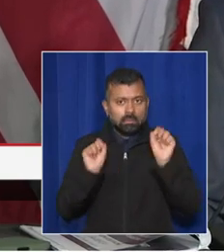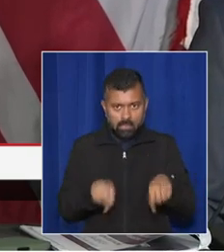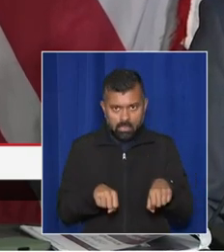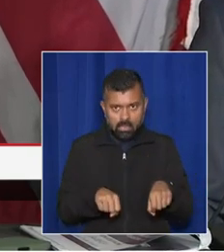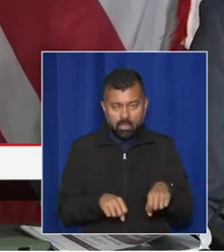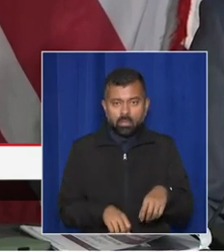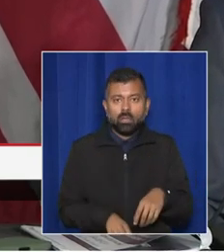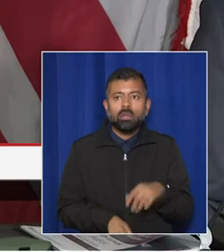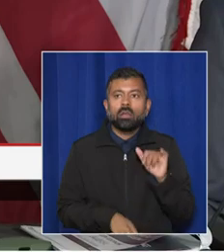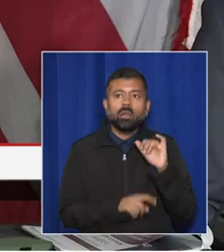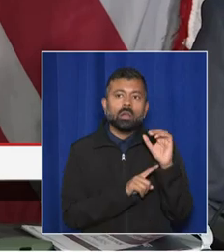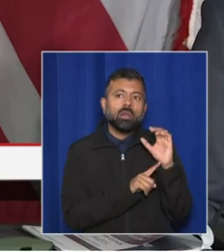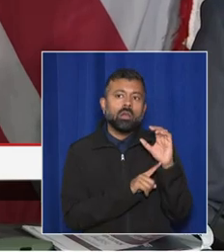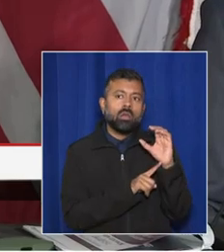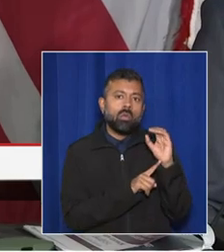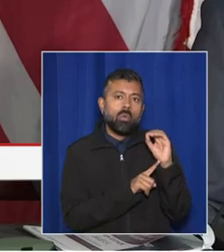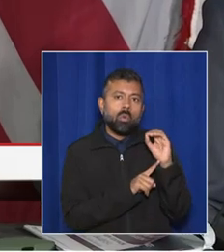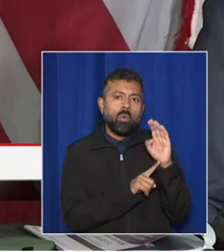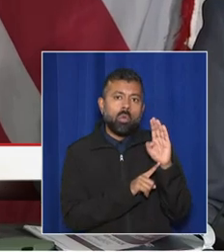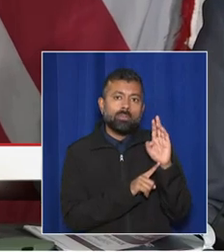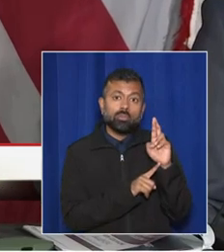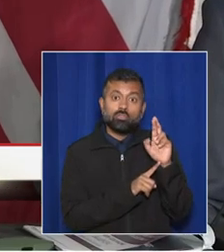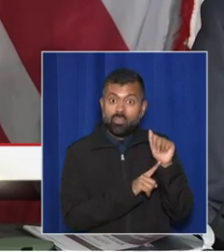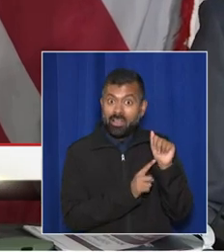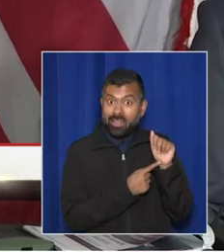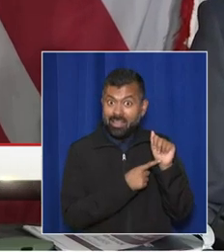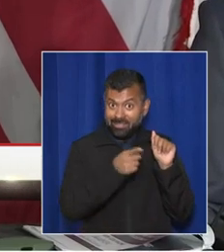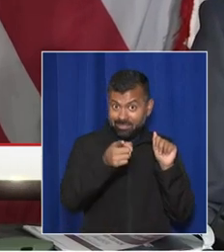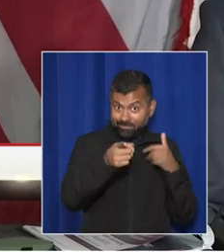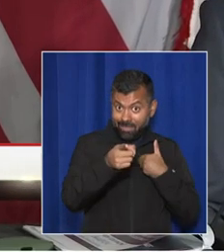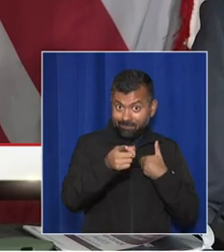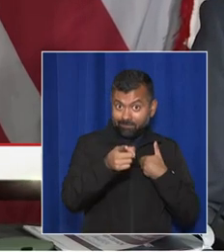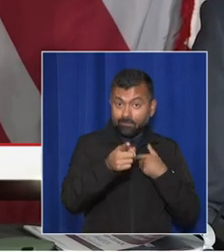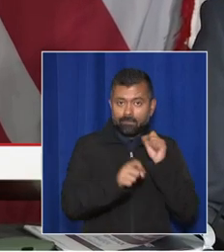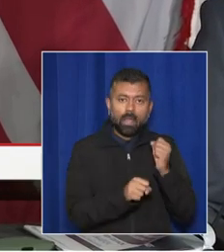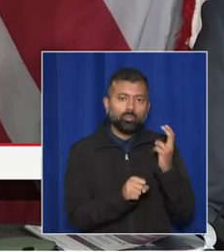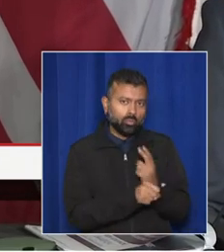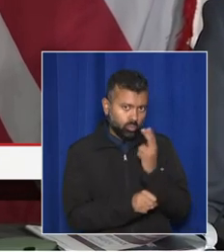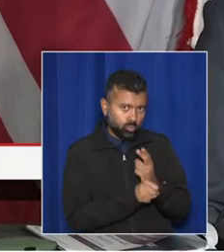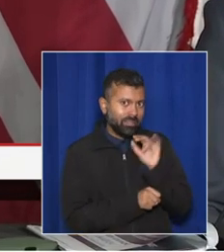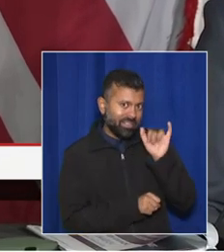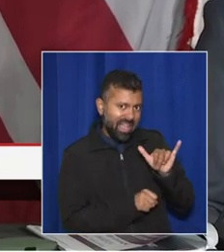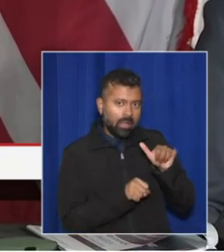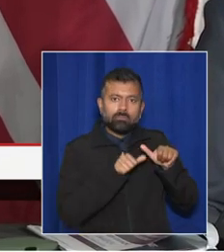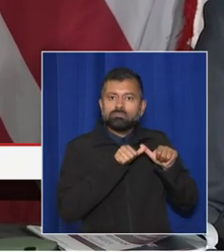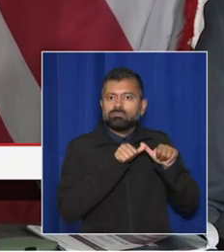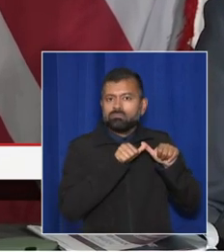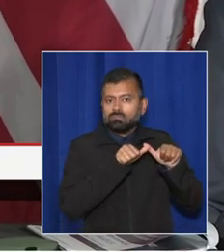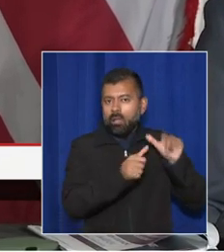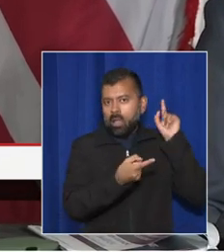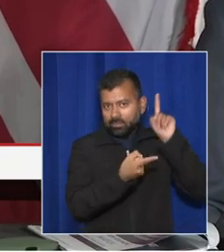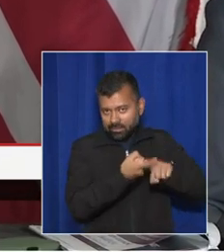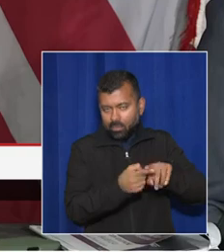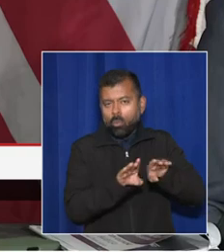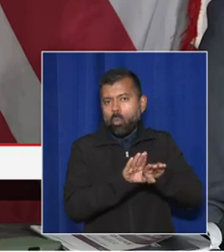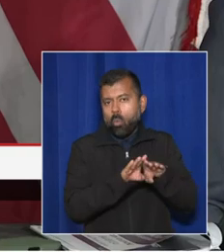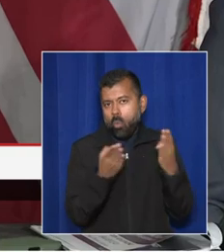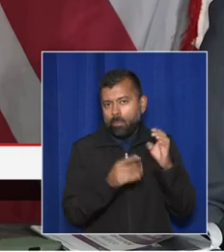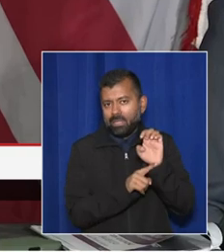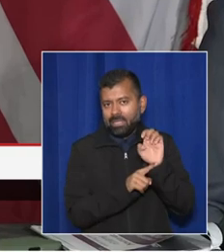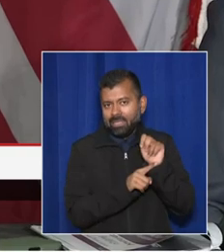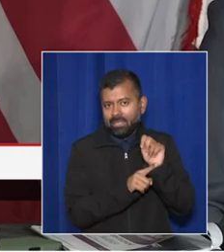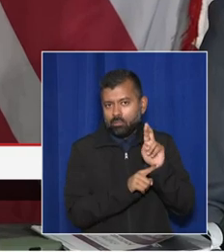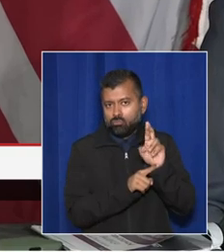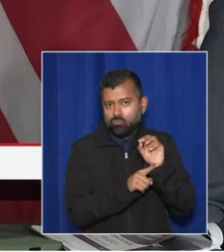job, they can take the COBRA insurance until the next open enrollment period, then go into health insurance exchange to be able to